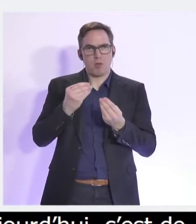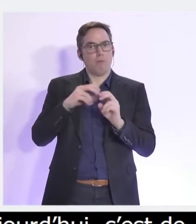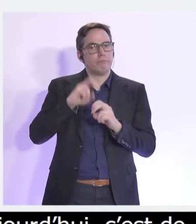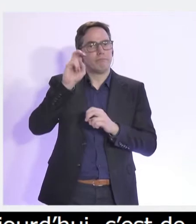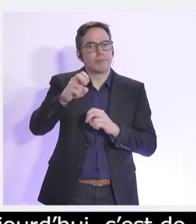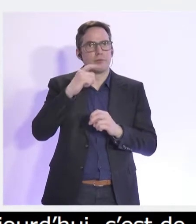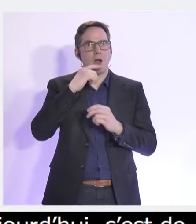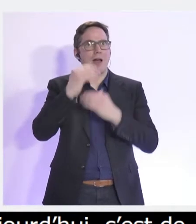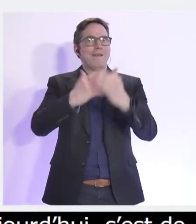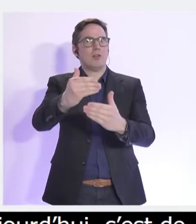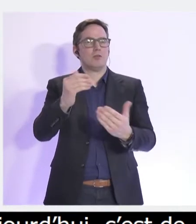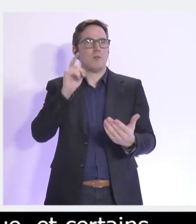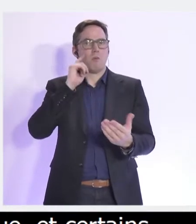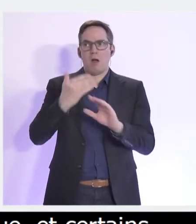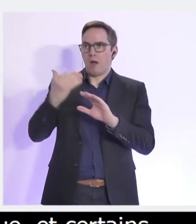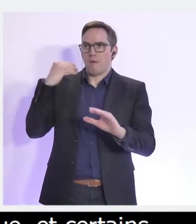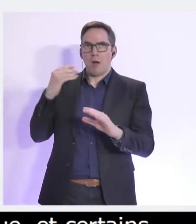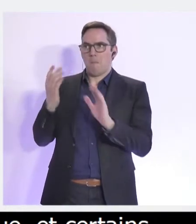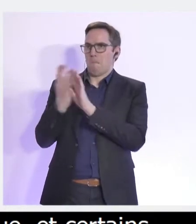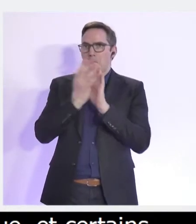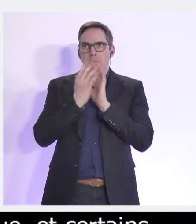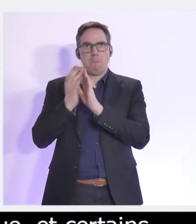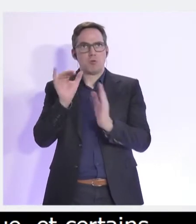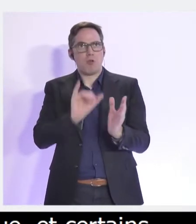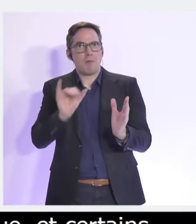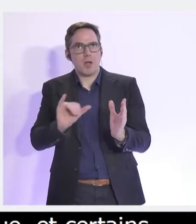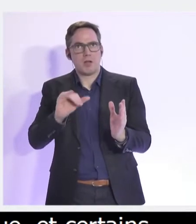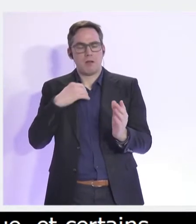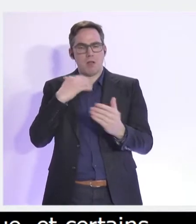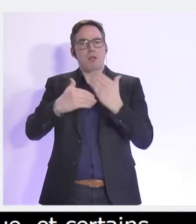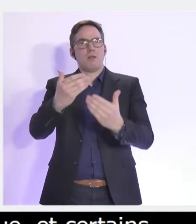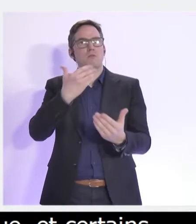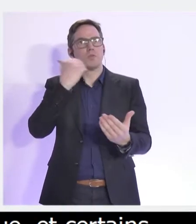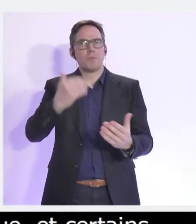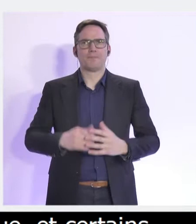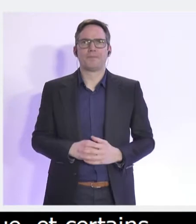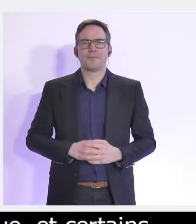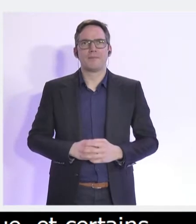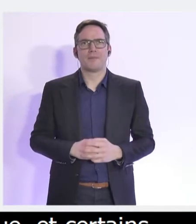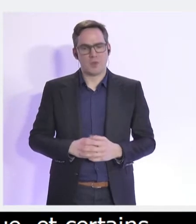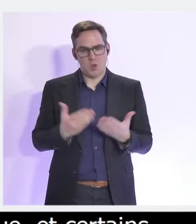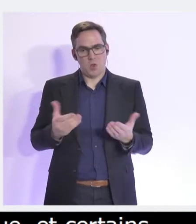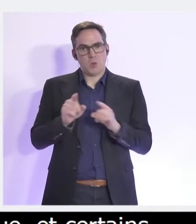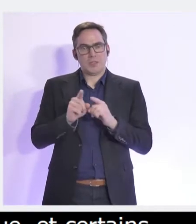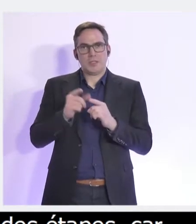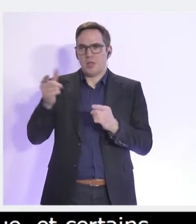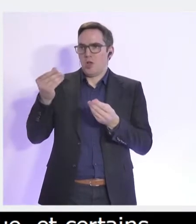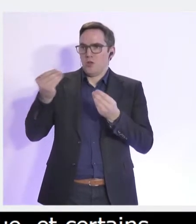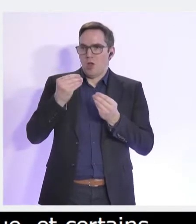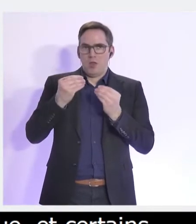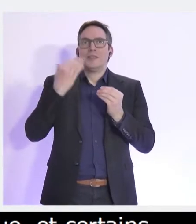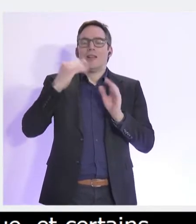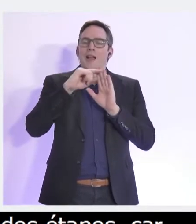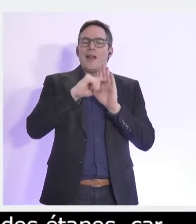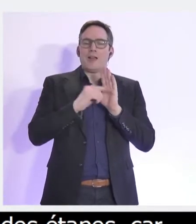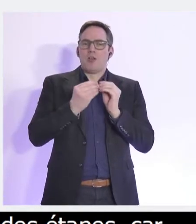to avoid and to miss out some steps. What has been rolled out generally is that we must